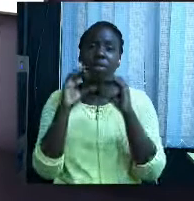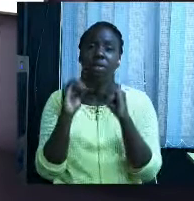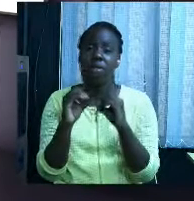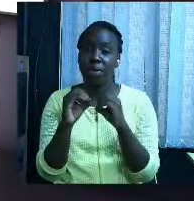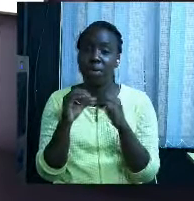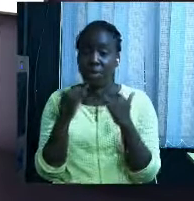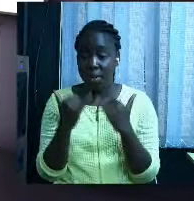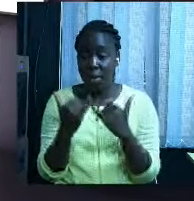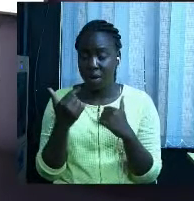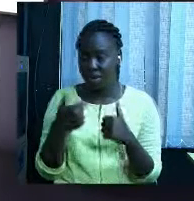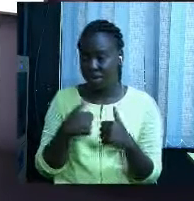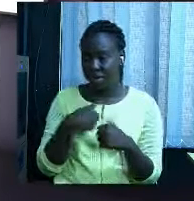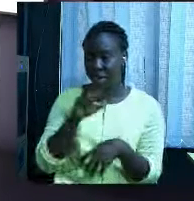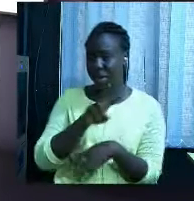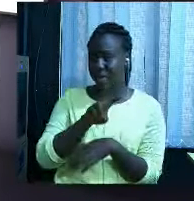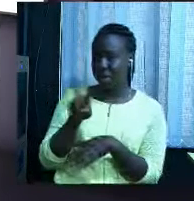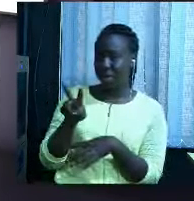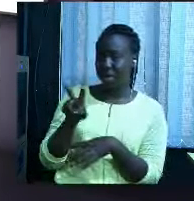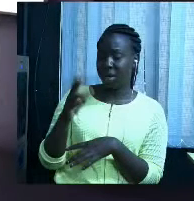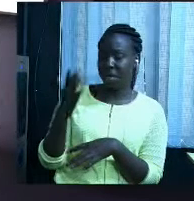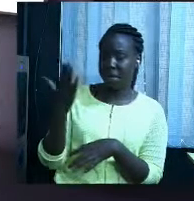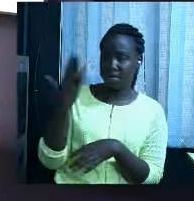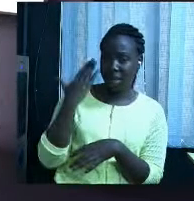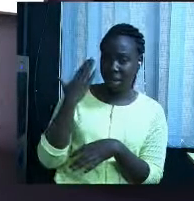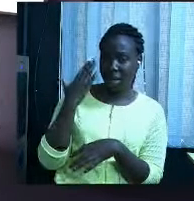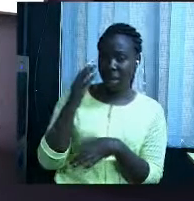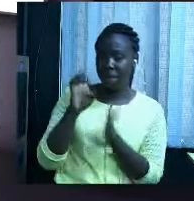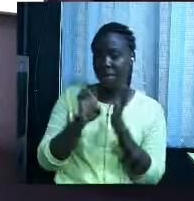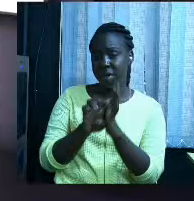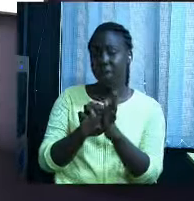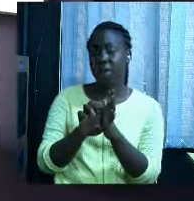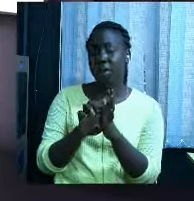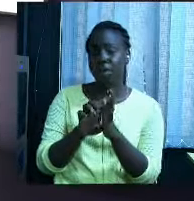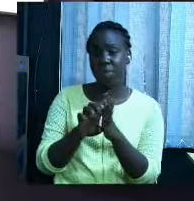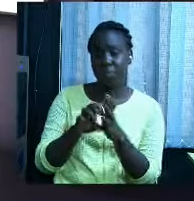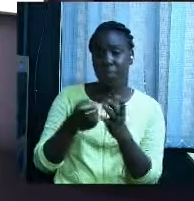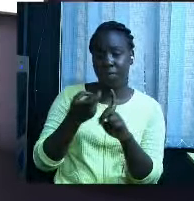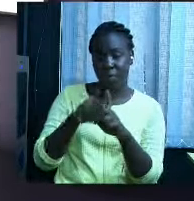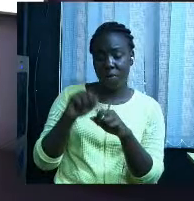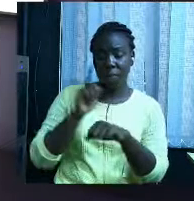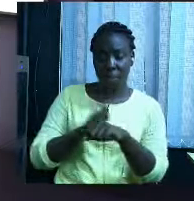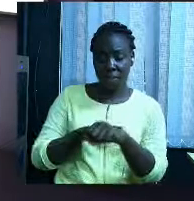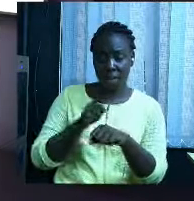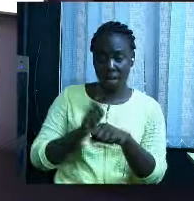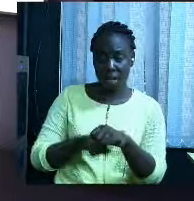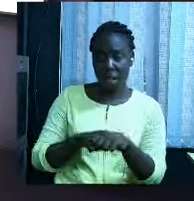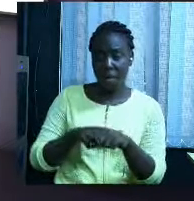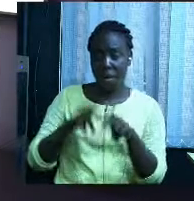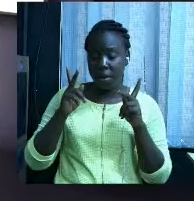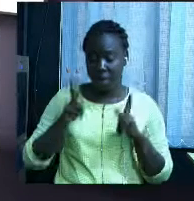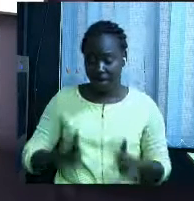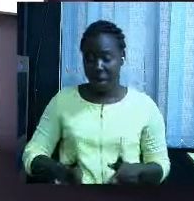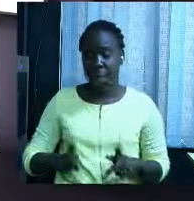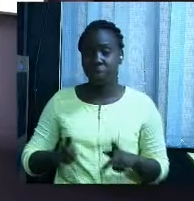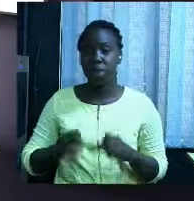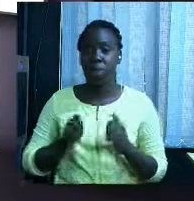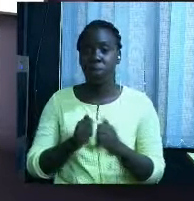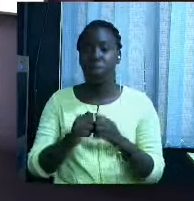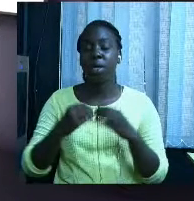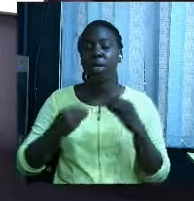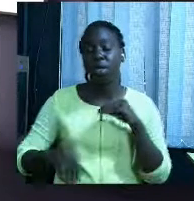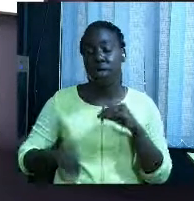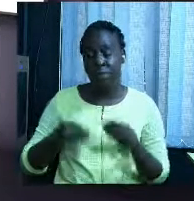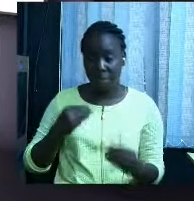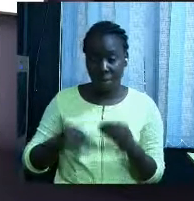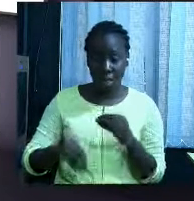just looking back from where the persons with disability have come from. There was a time that they were hidden in their